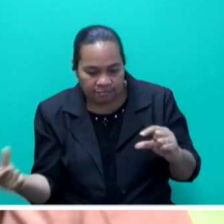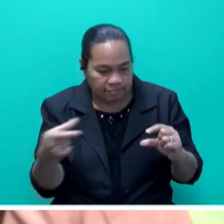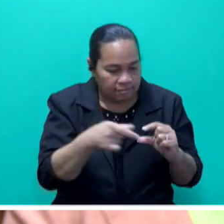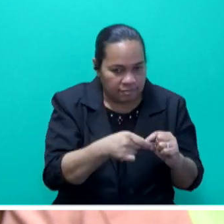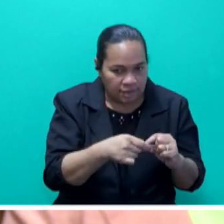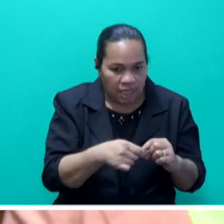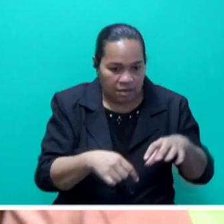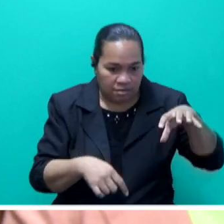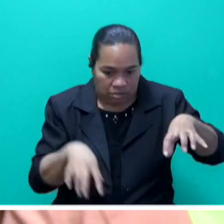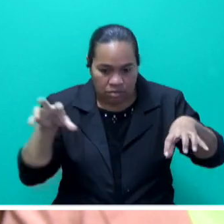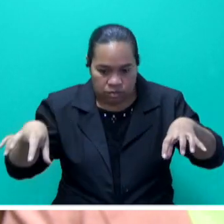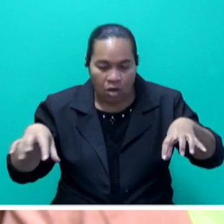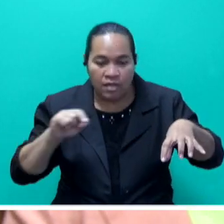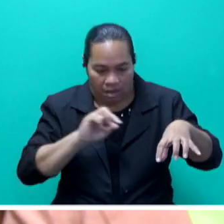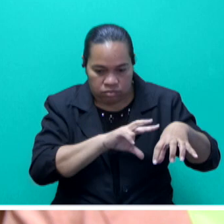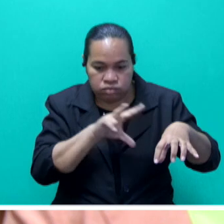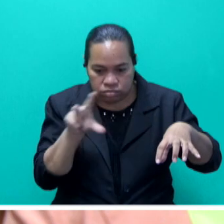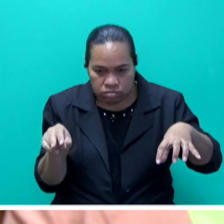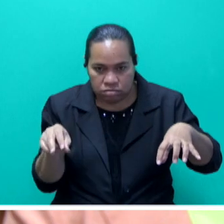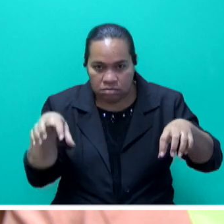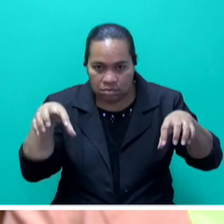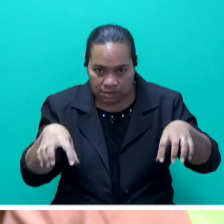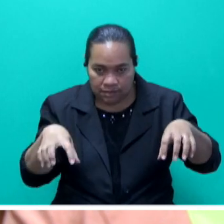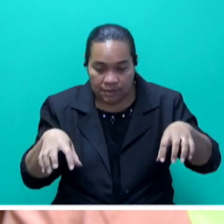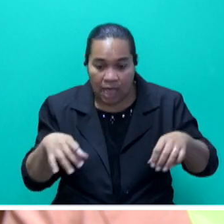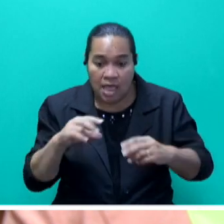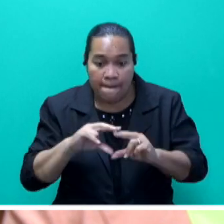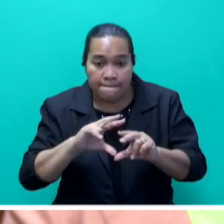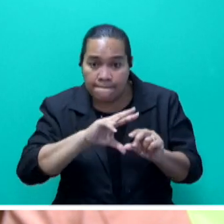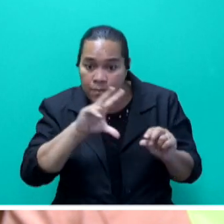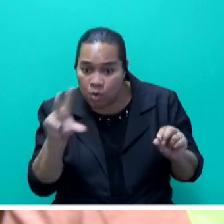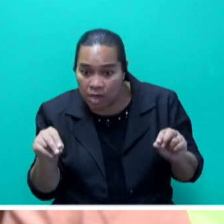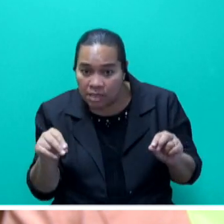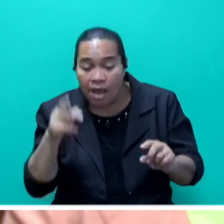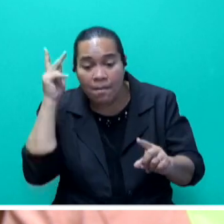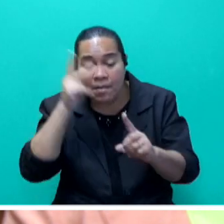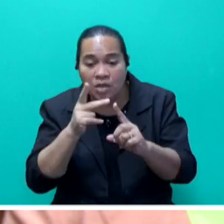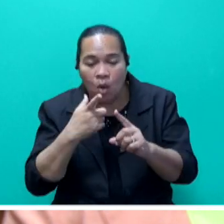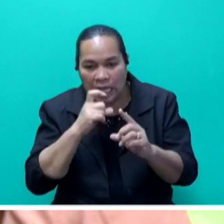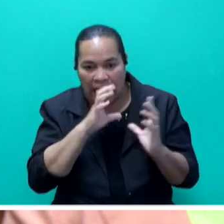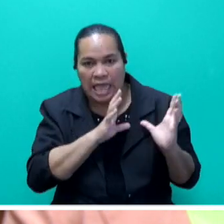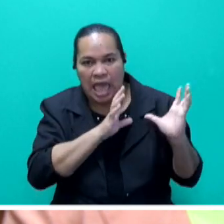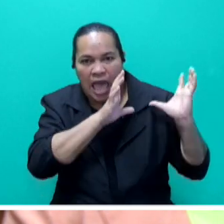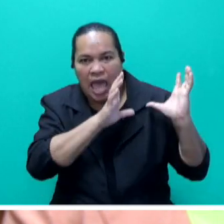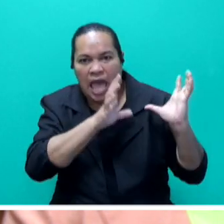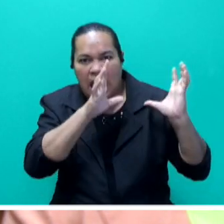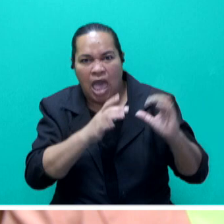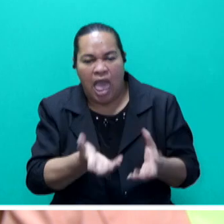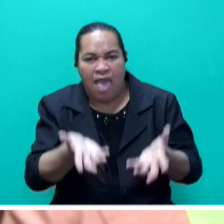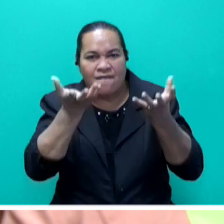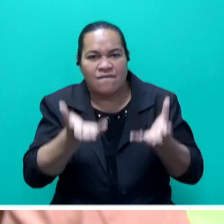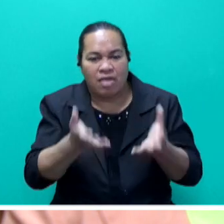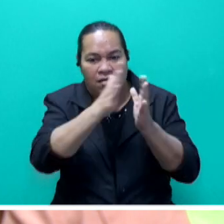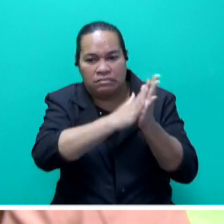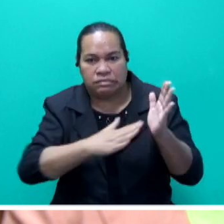with other places. And bridges that we have, the structures have the purpose to carry the traffic loads of the highway, crossing